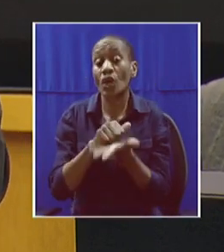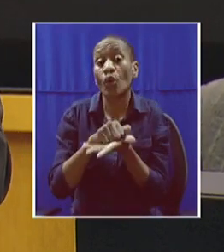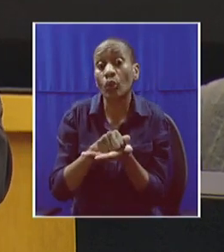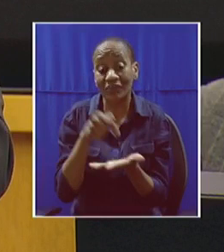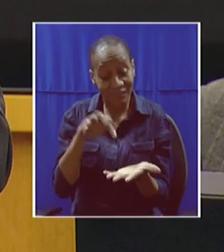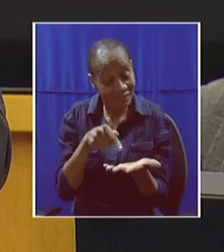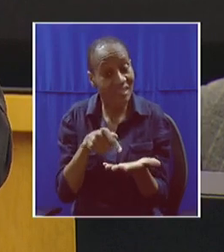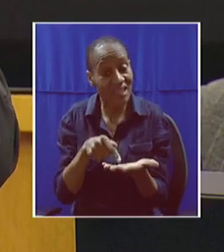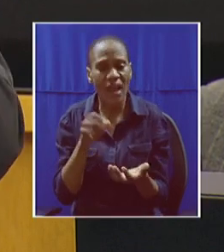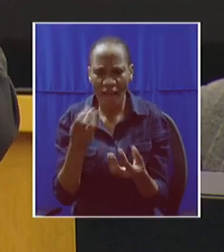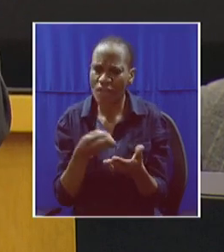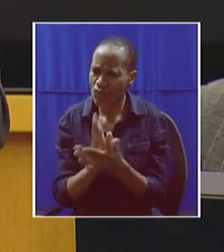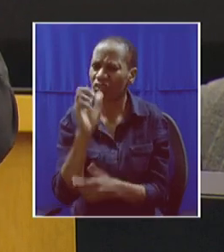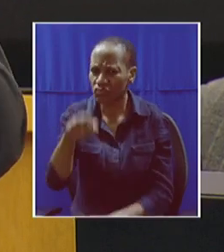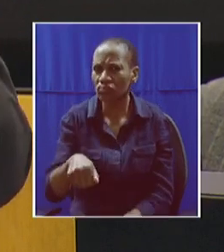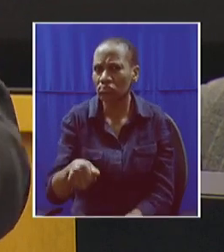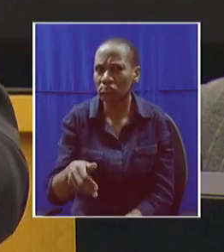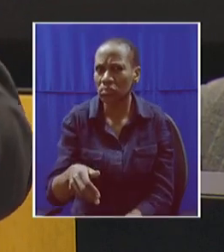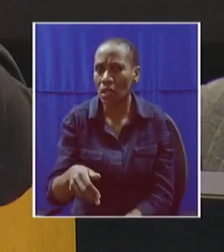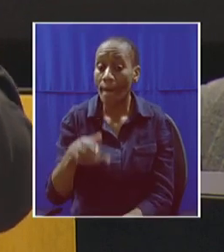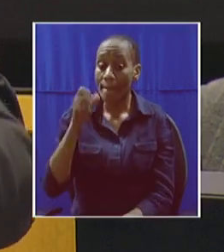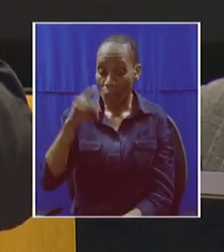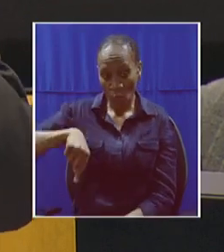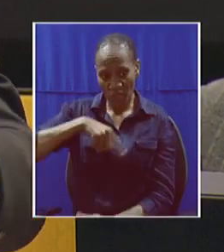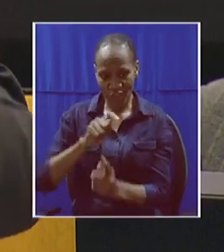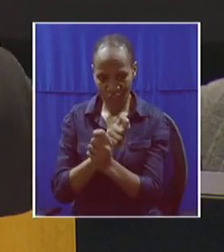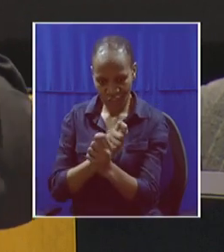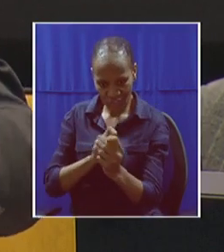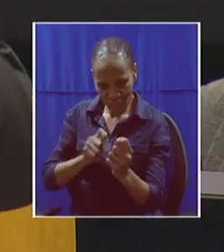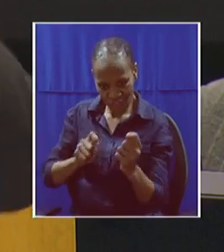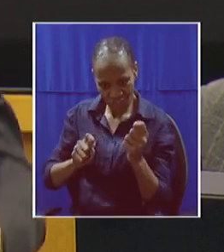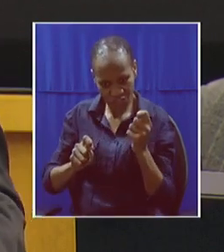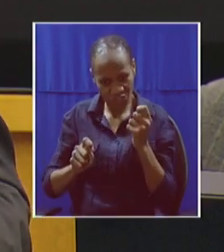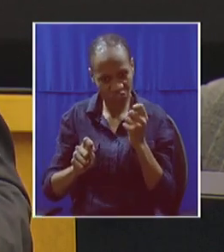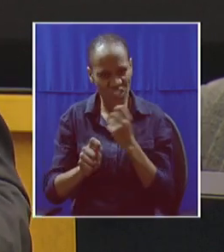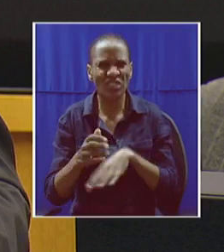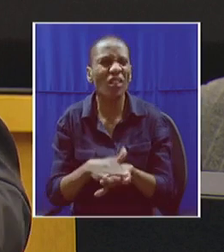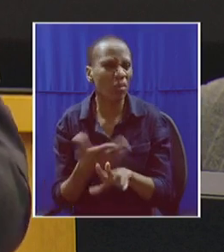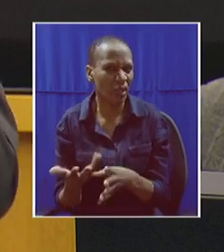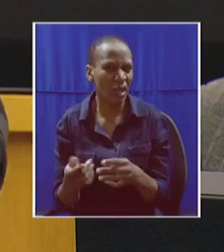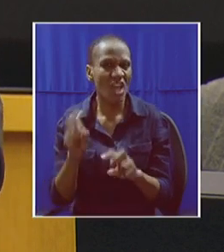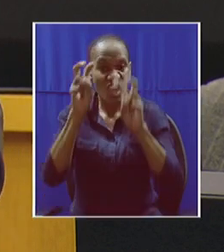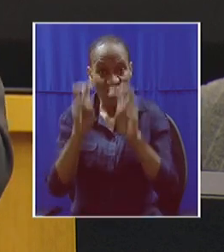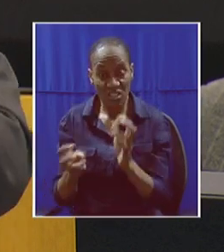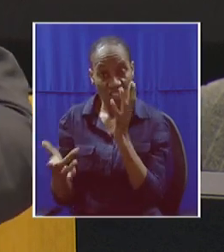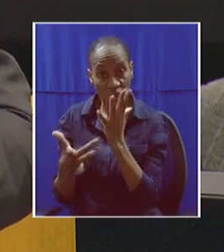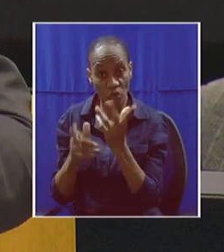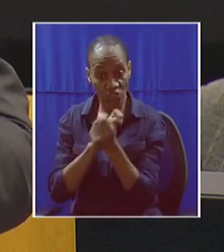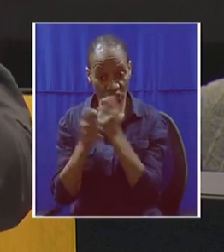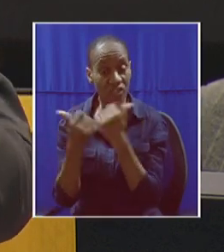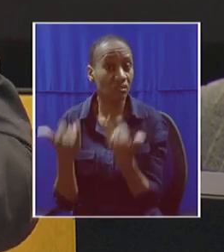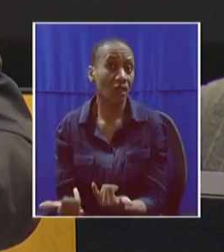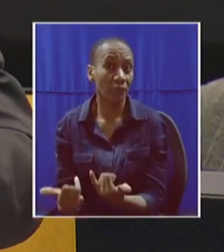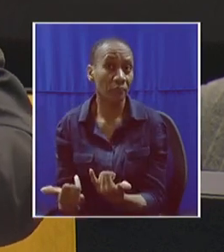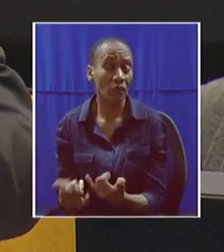rer that it must shift towards cleaner Coal Energy Technologies the reason that we add that